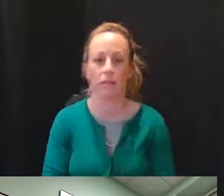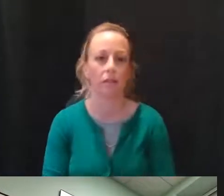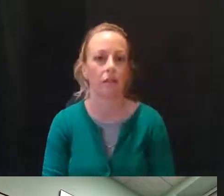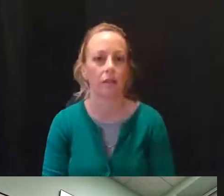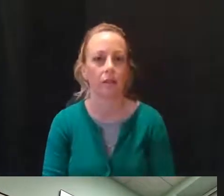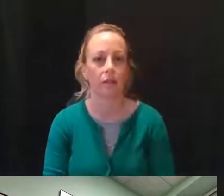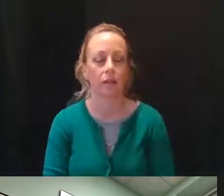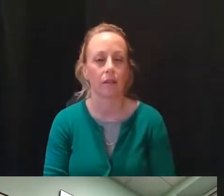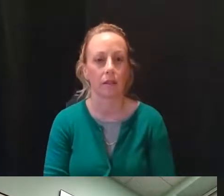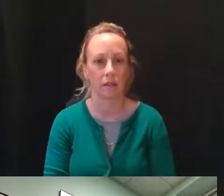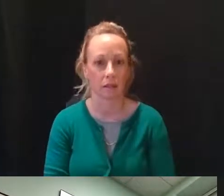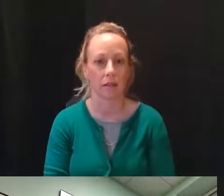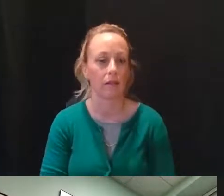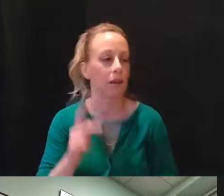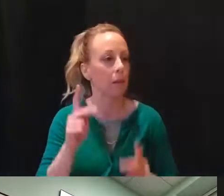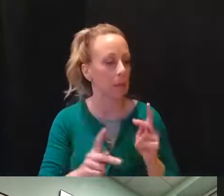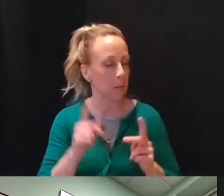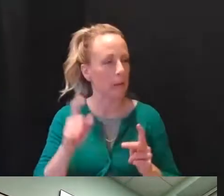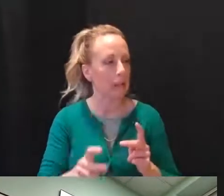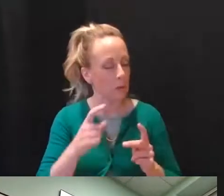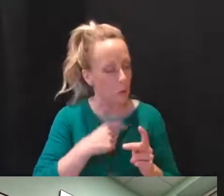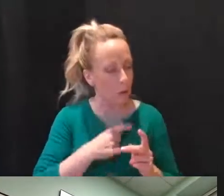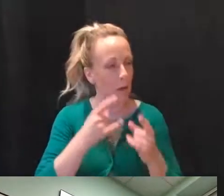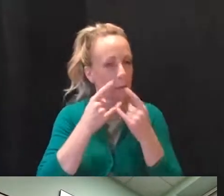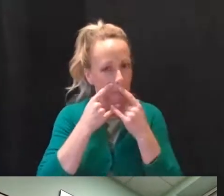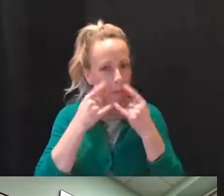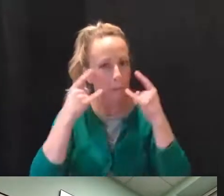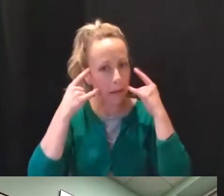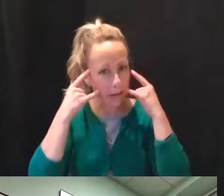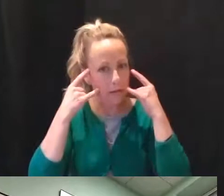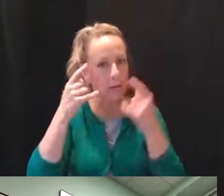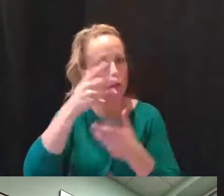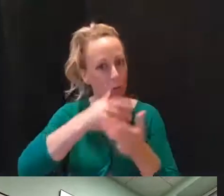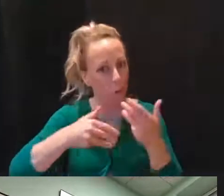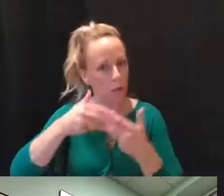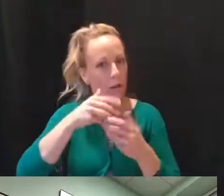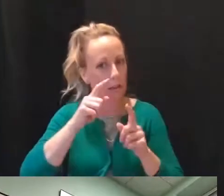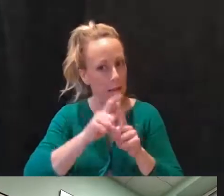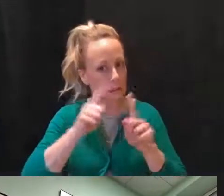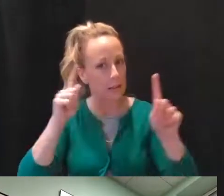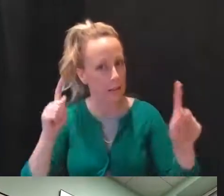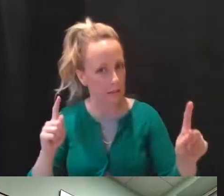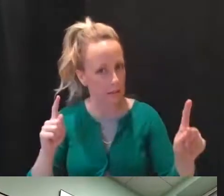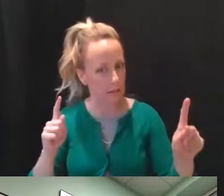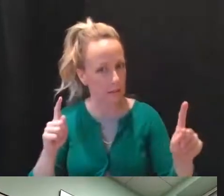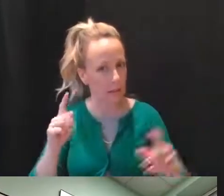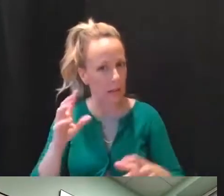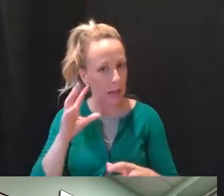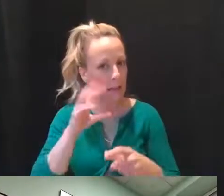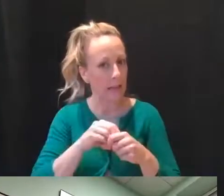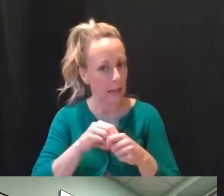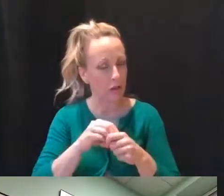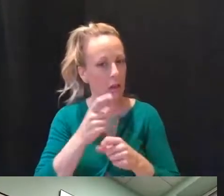People need to wear masks, socially distance, engage in appropriate hand